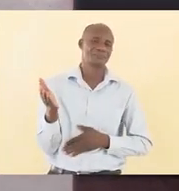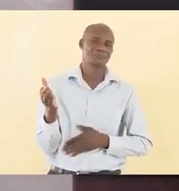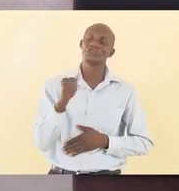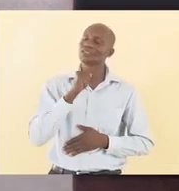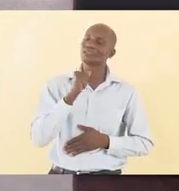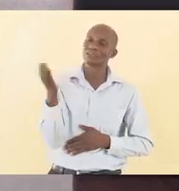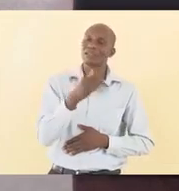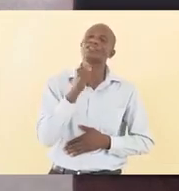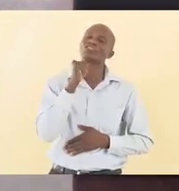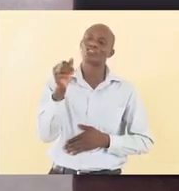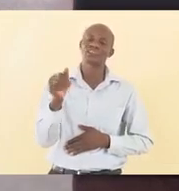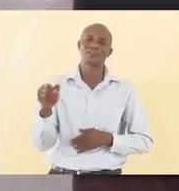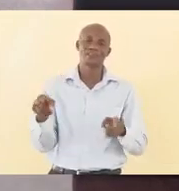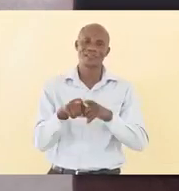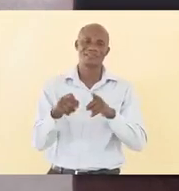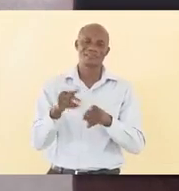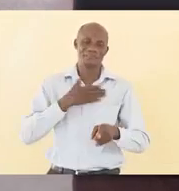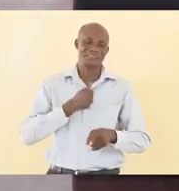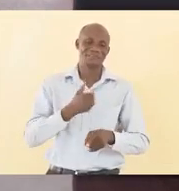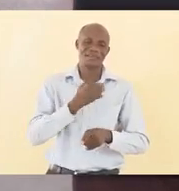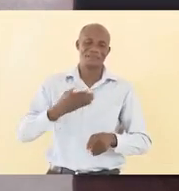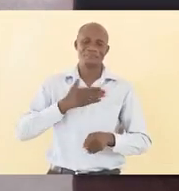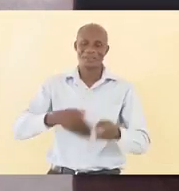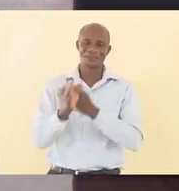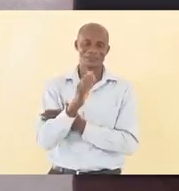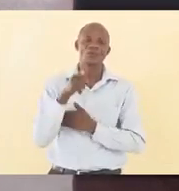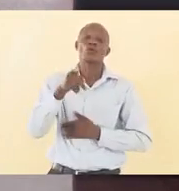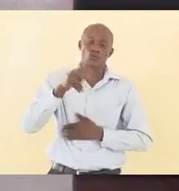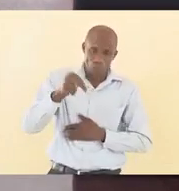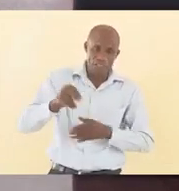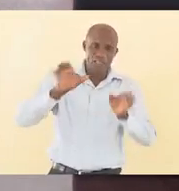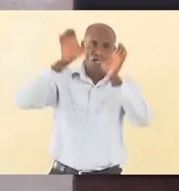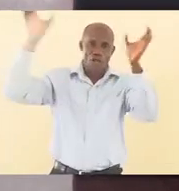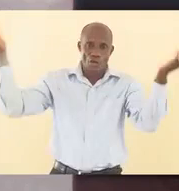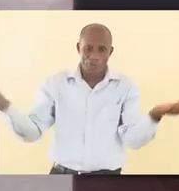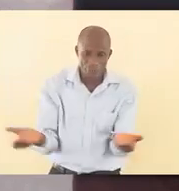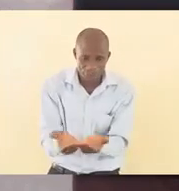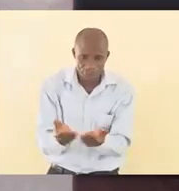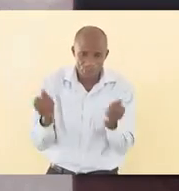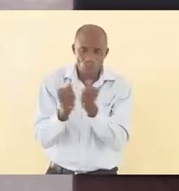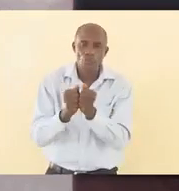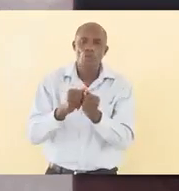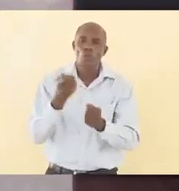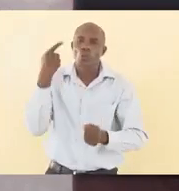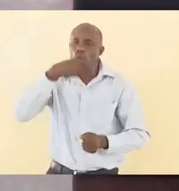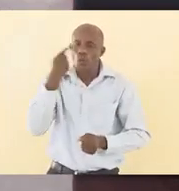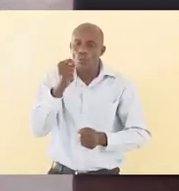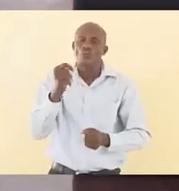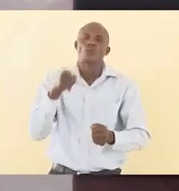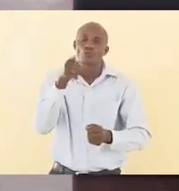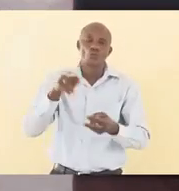no such thing as me, myself, and my God. It doesn't exist. You need a community with whom you are